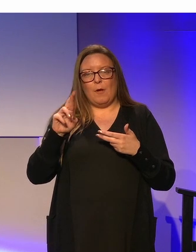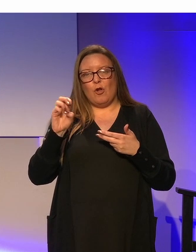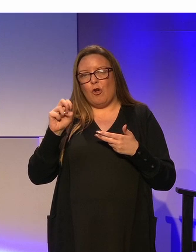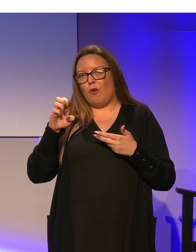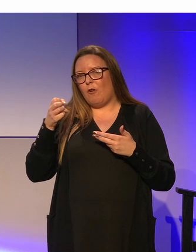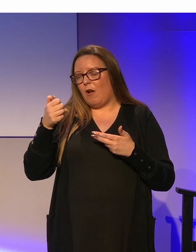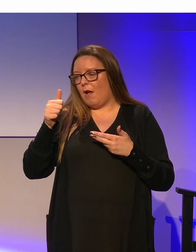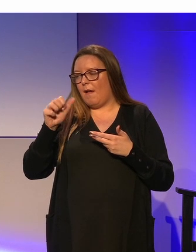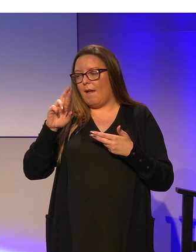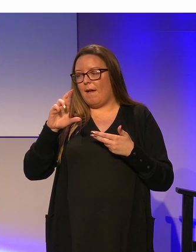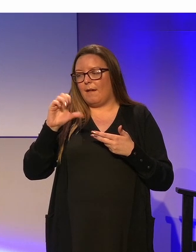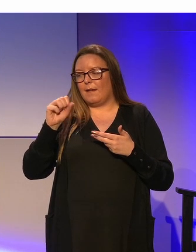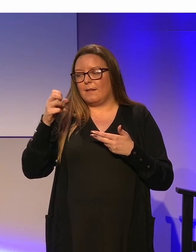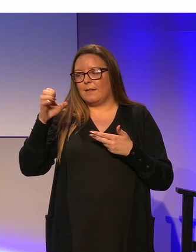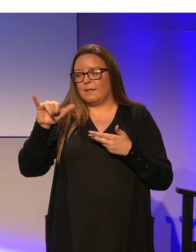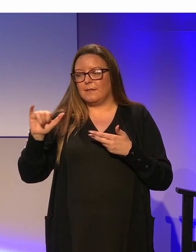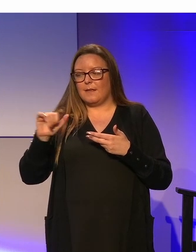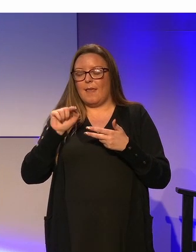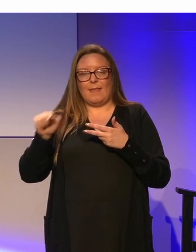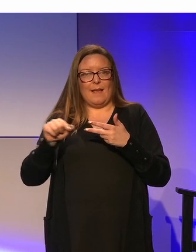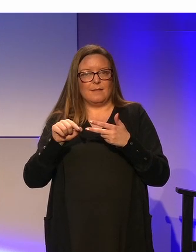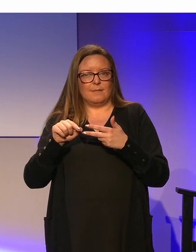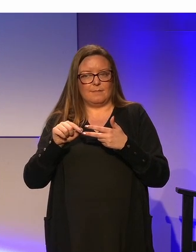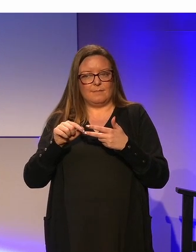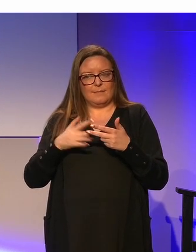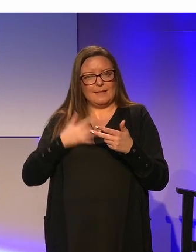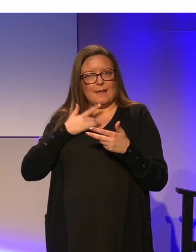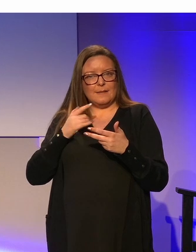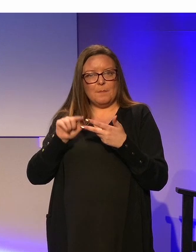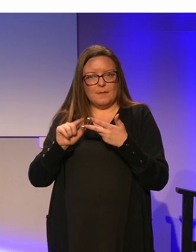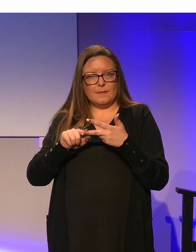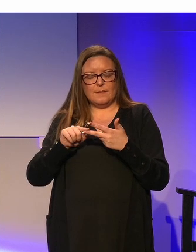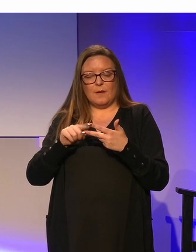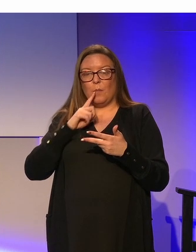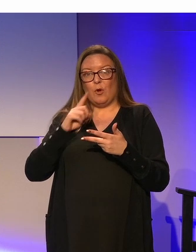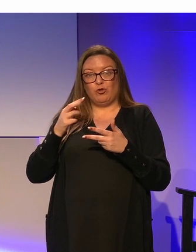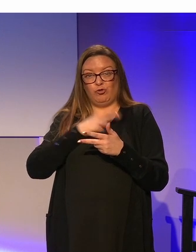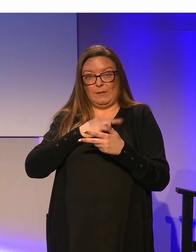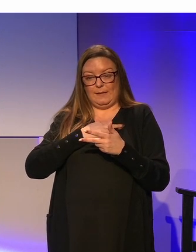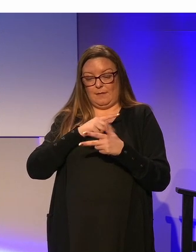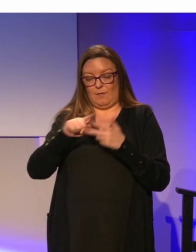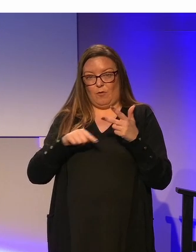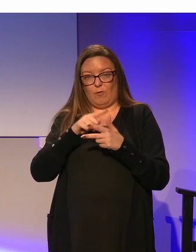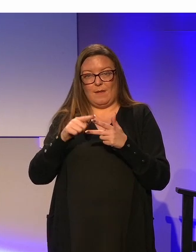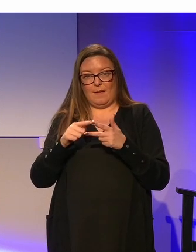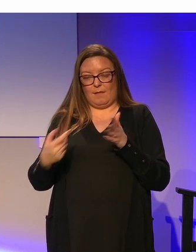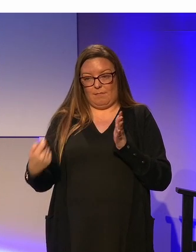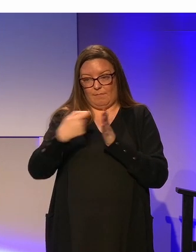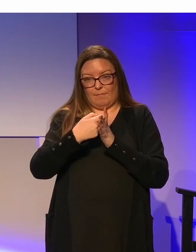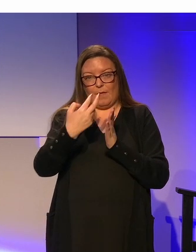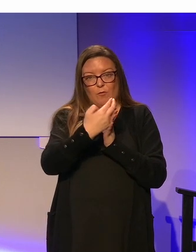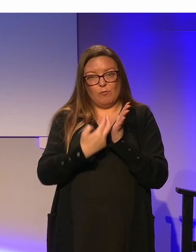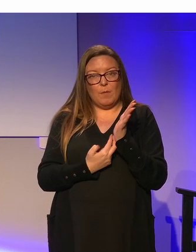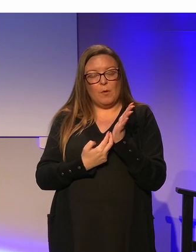of sentiment. So we might suggest in our final report, or we might indicate that we think that these are where